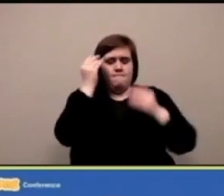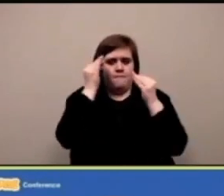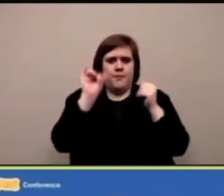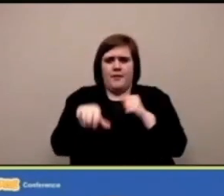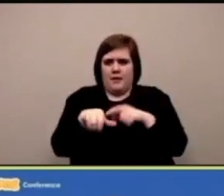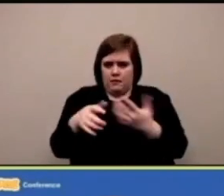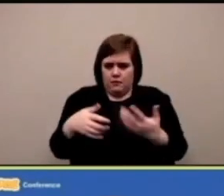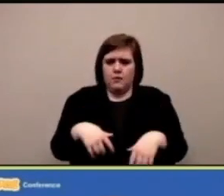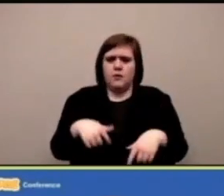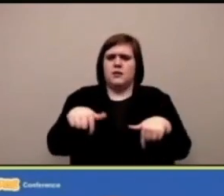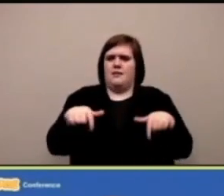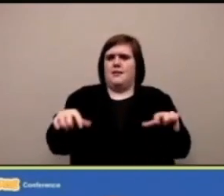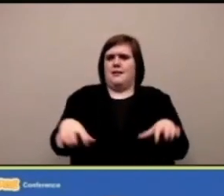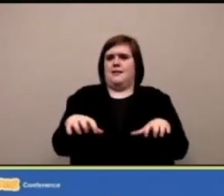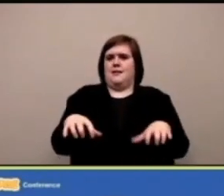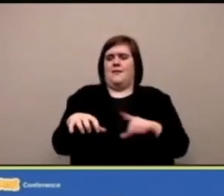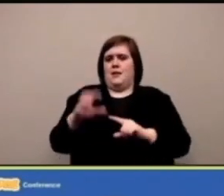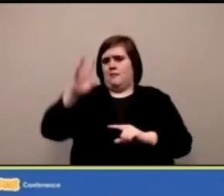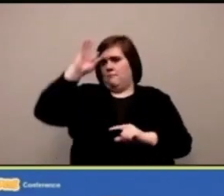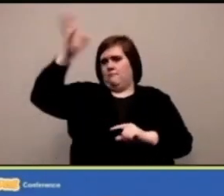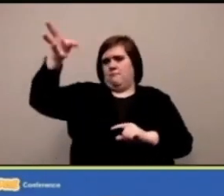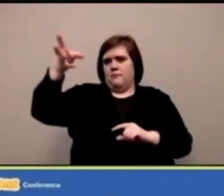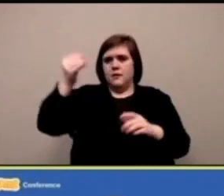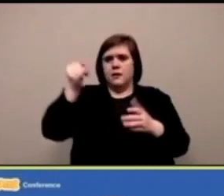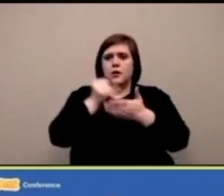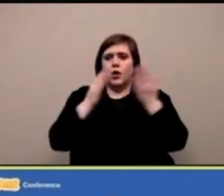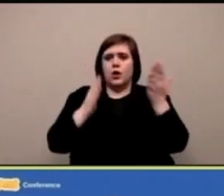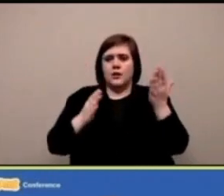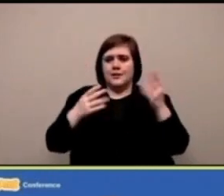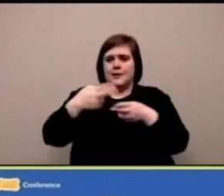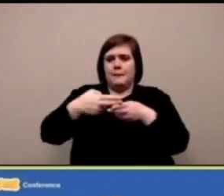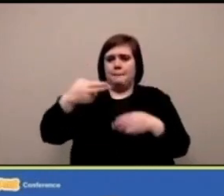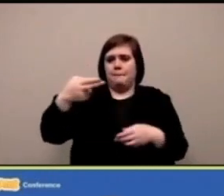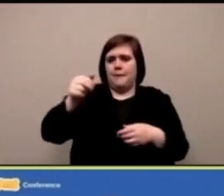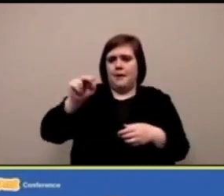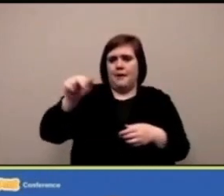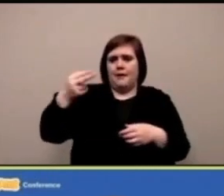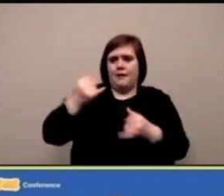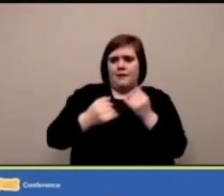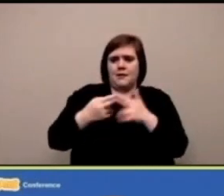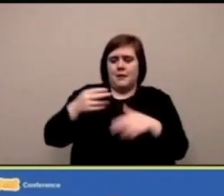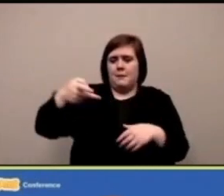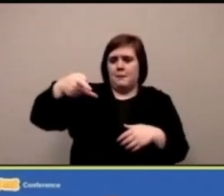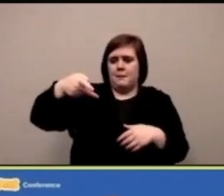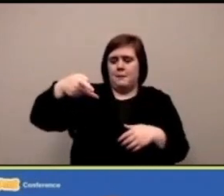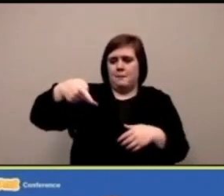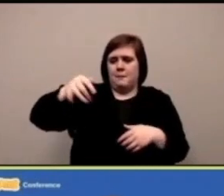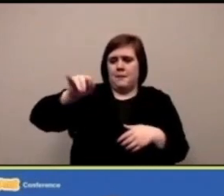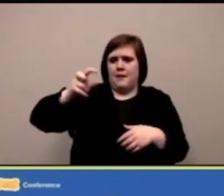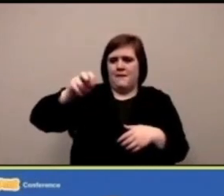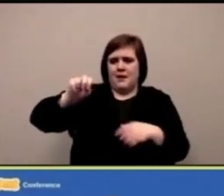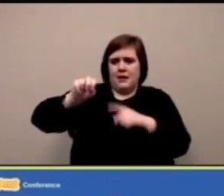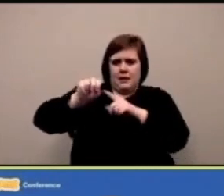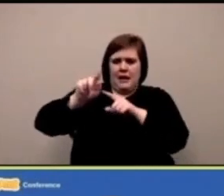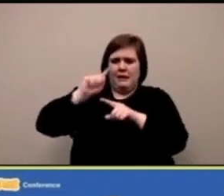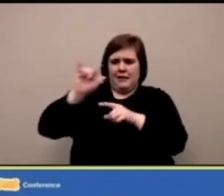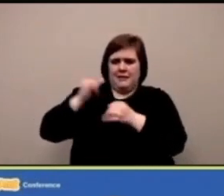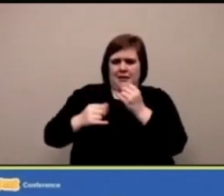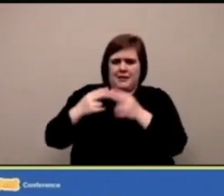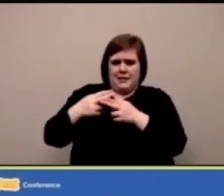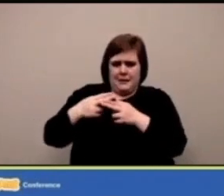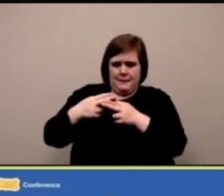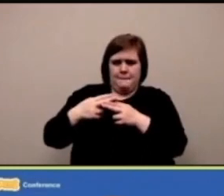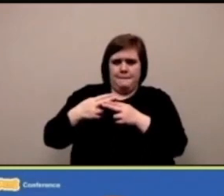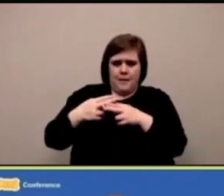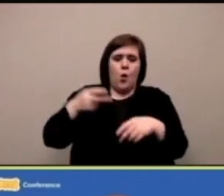was an activity dreamed up by artist Hannah Piven, I believe is the proper way to say his name. And the project supports looking at